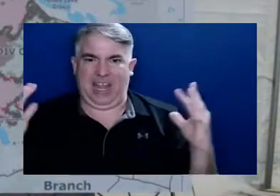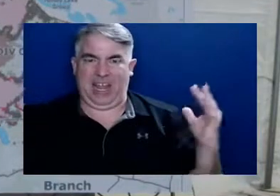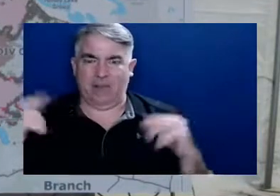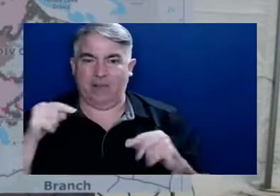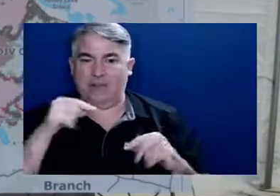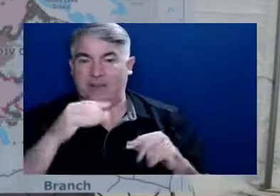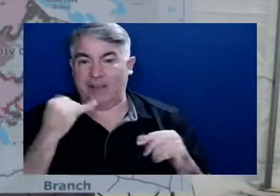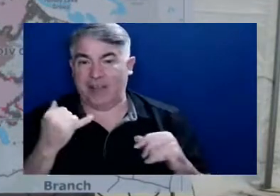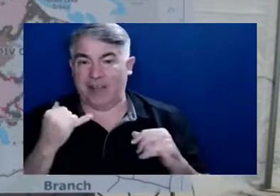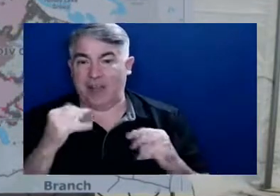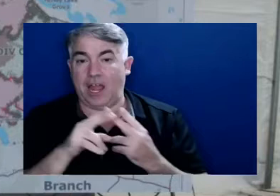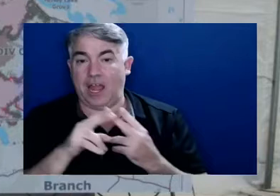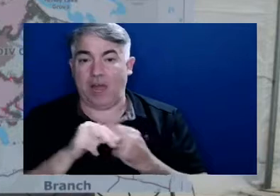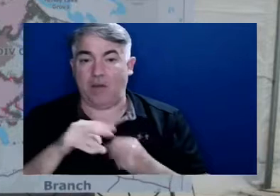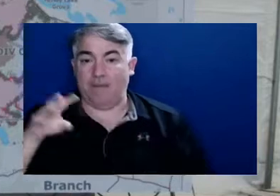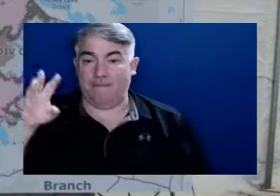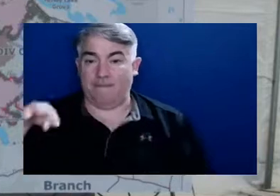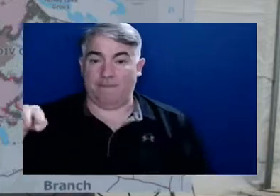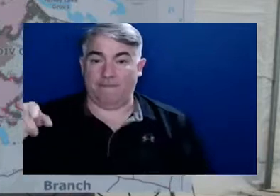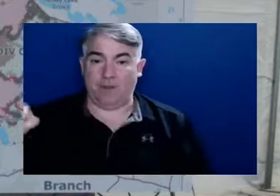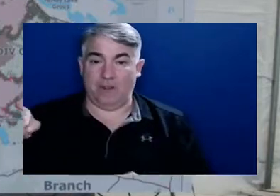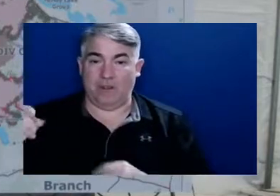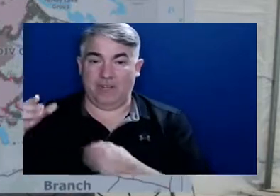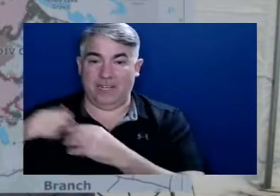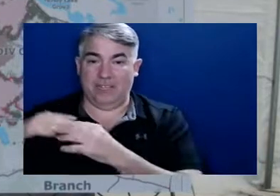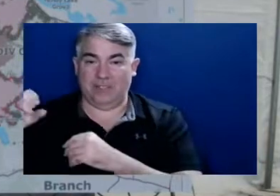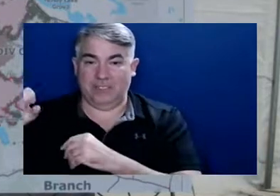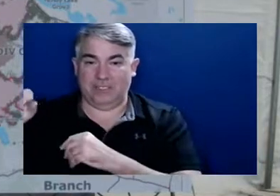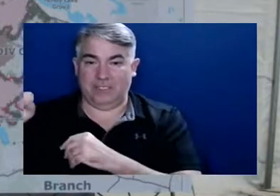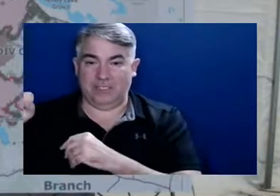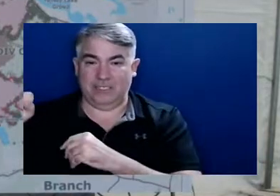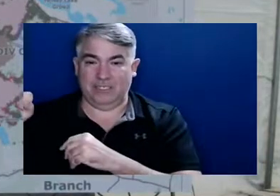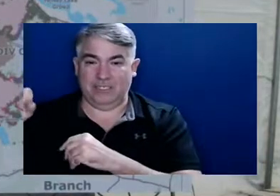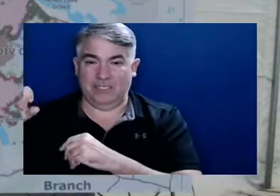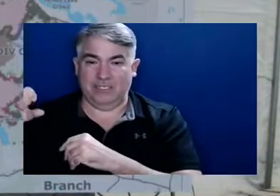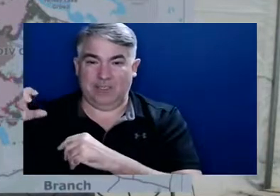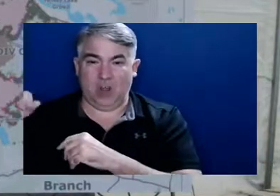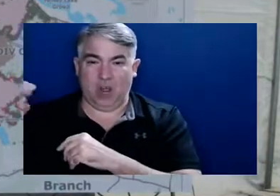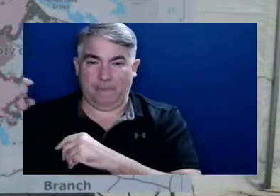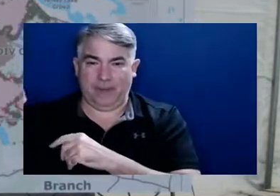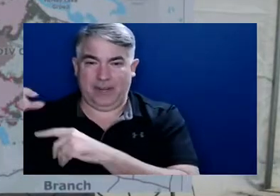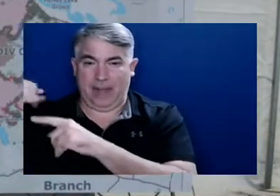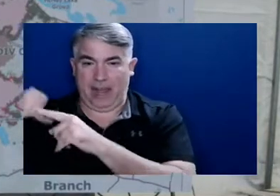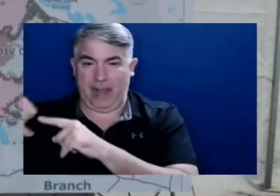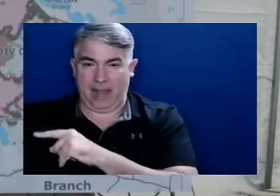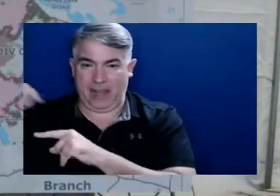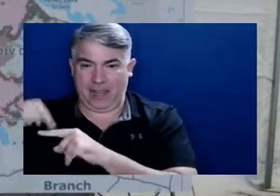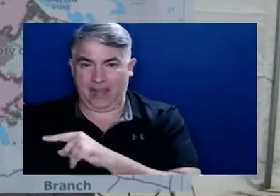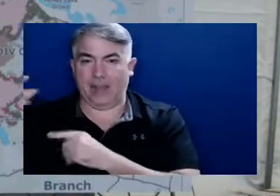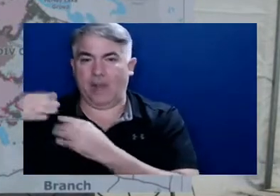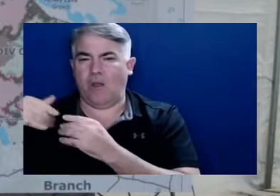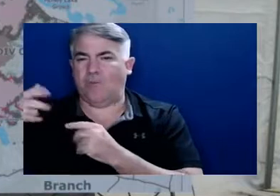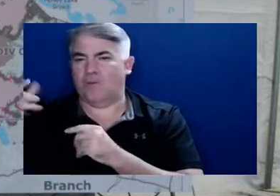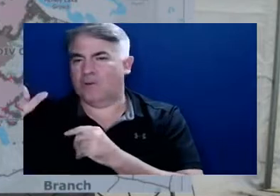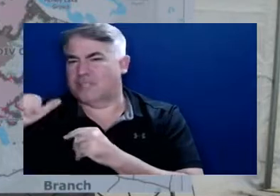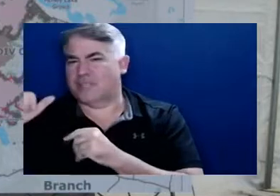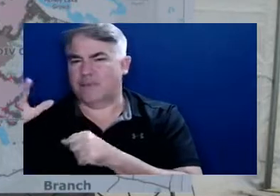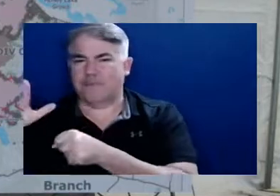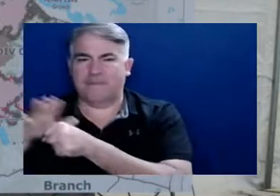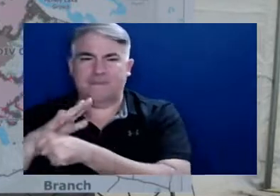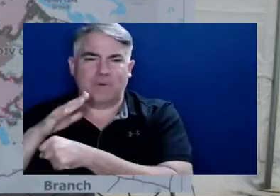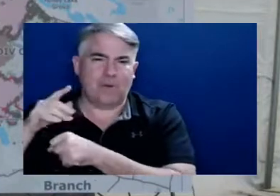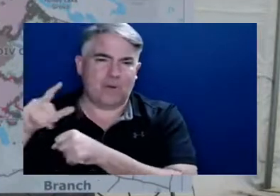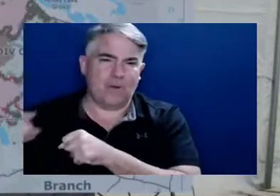escarpment, the line's almost complete in there. So it's looking very good to protect the area of Old Station. Right now, no reports of damaged